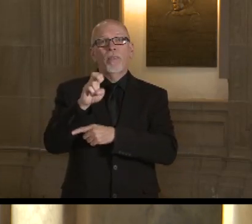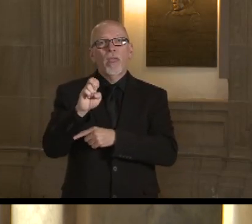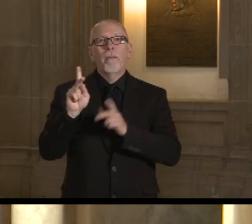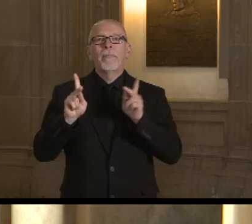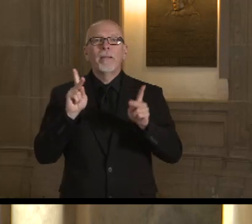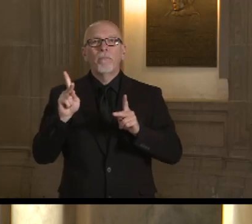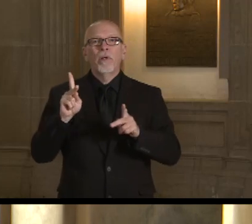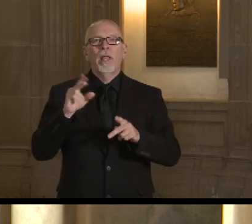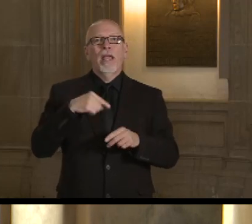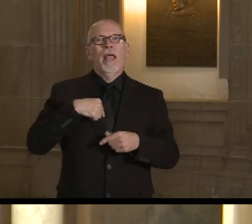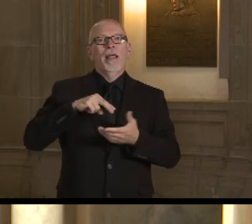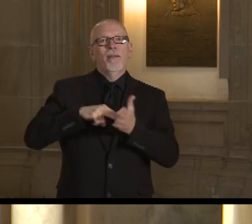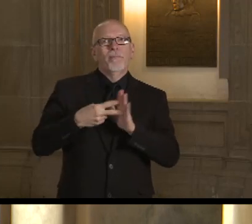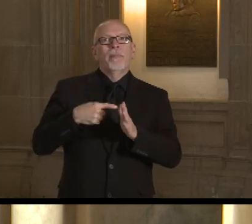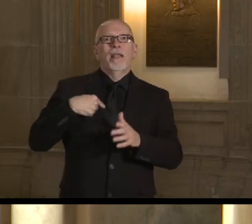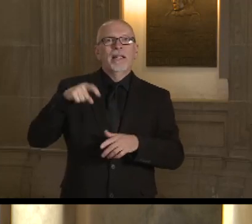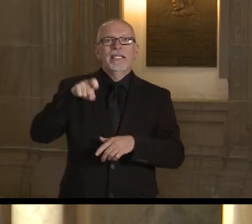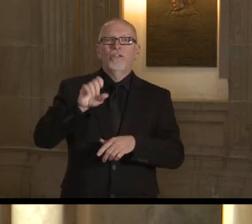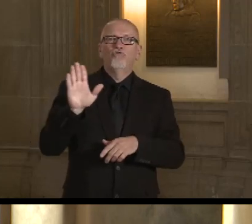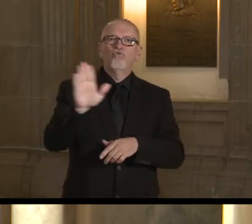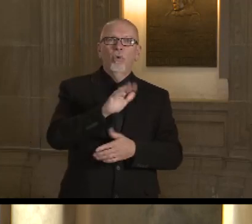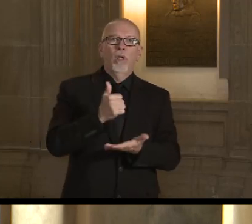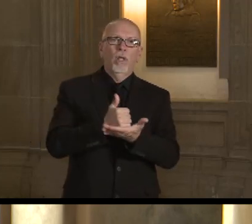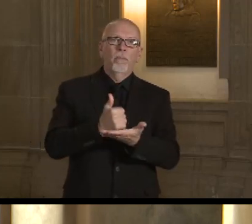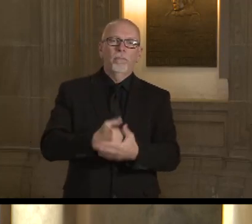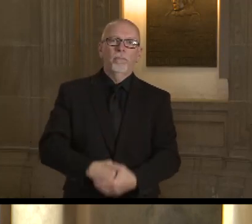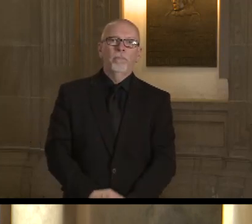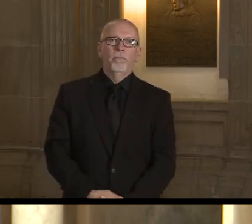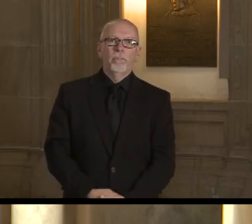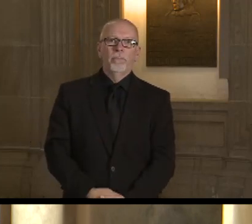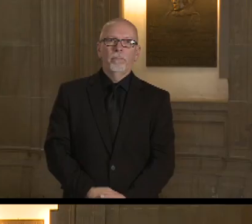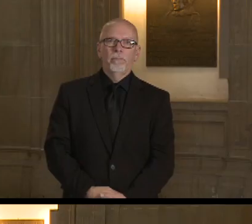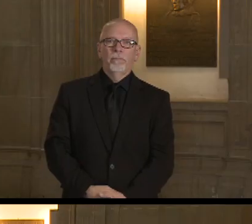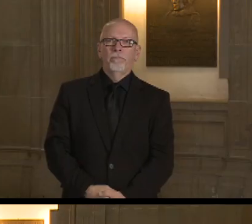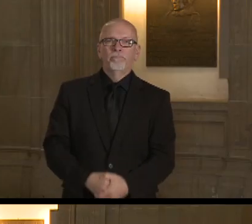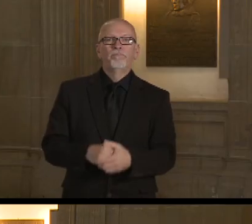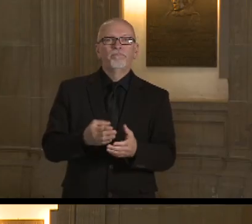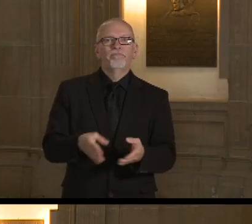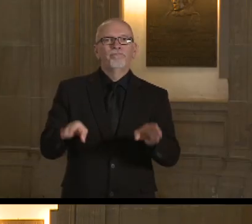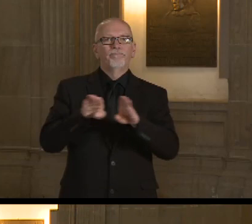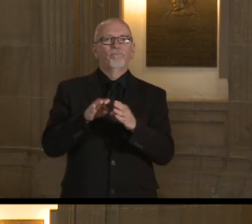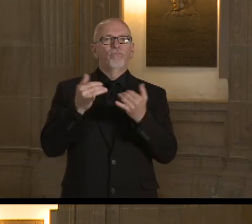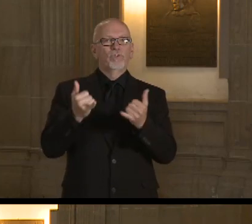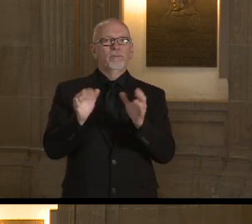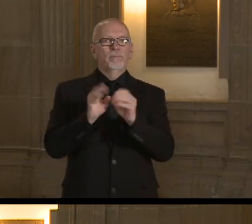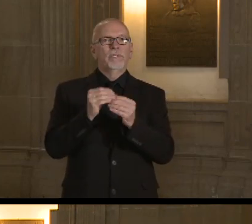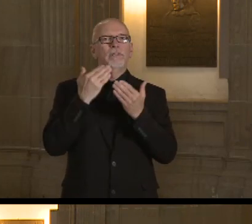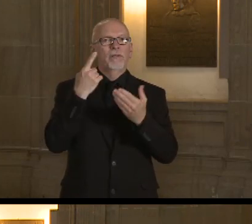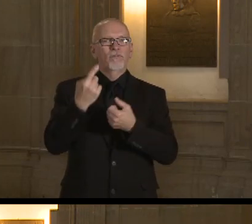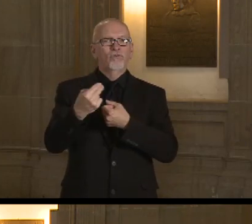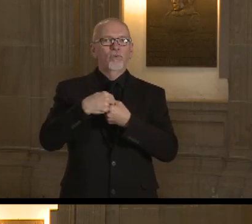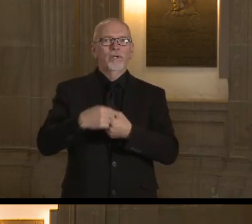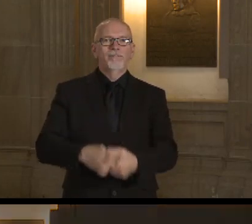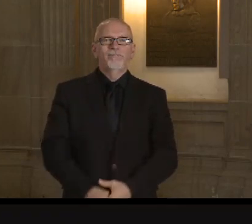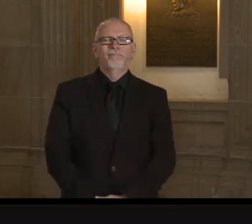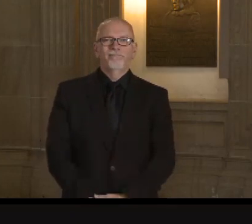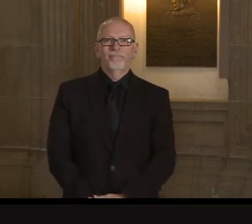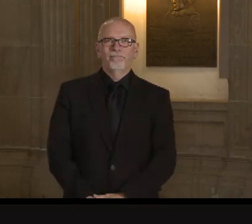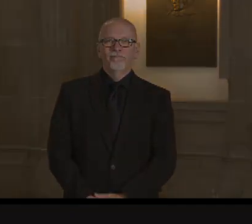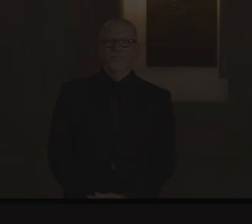we need your help. That concludes today's briefing. Thank you for joining.